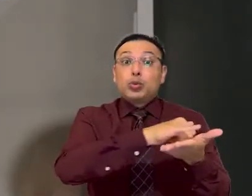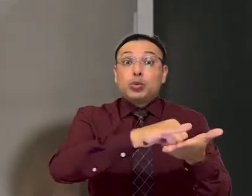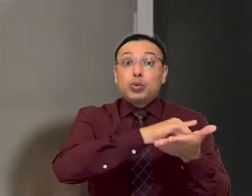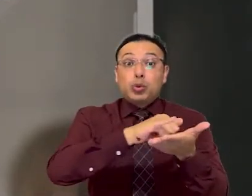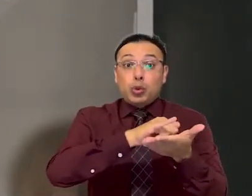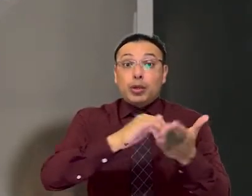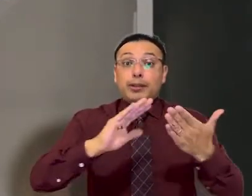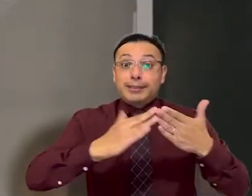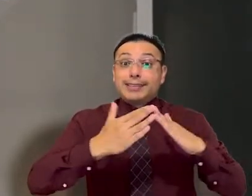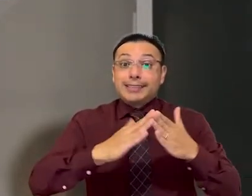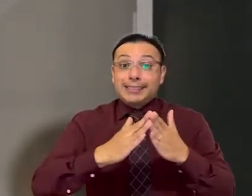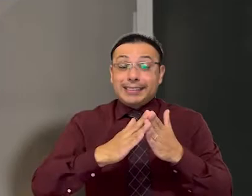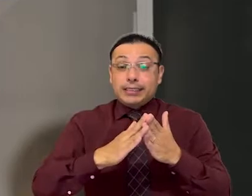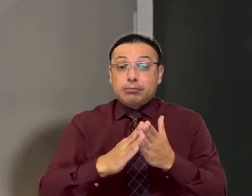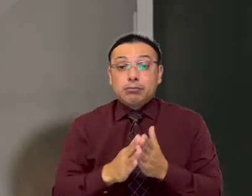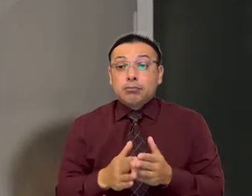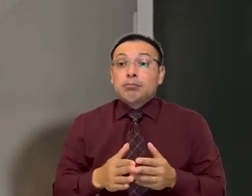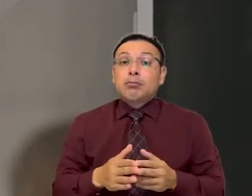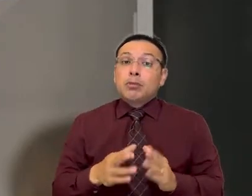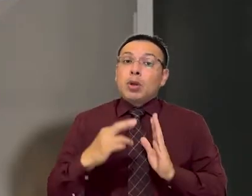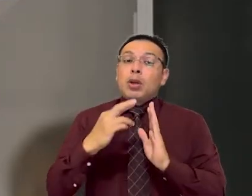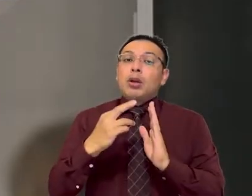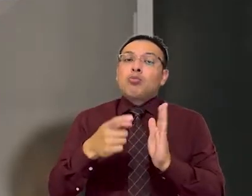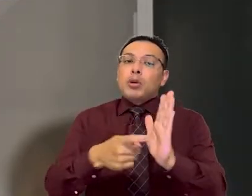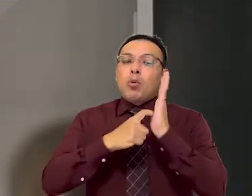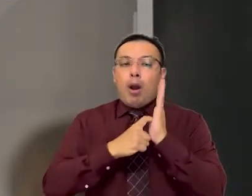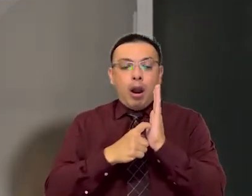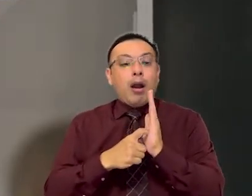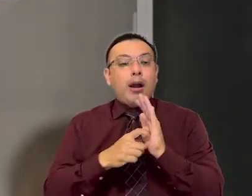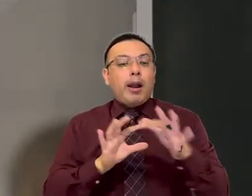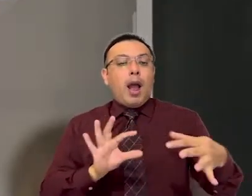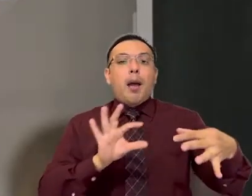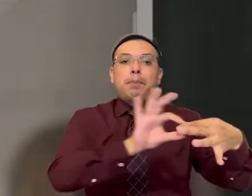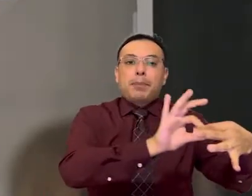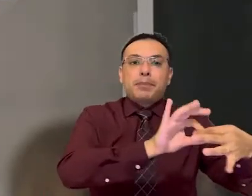interconnect into the New York grid at